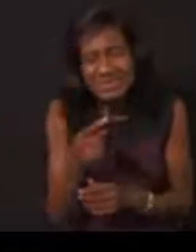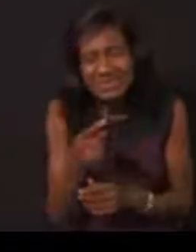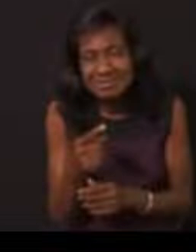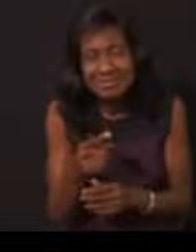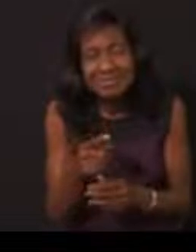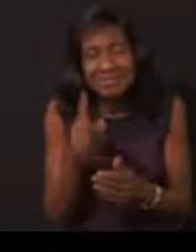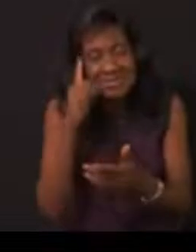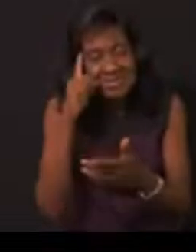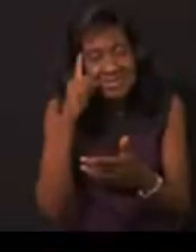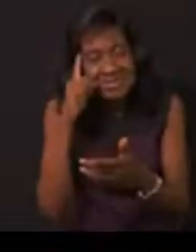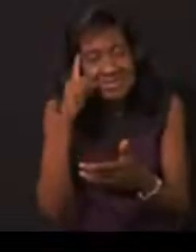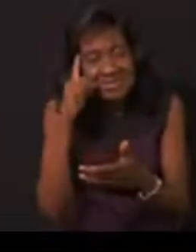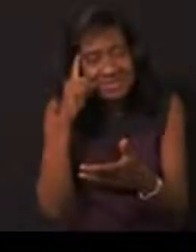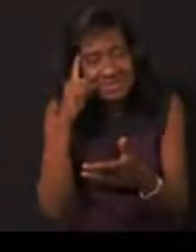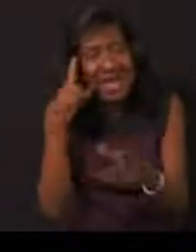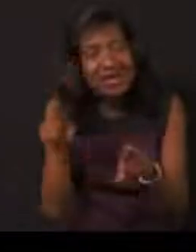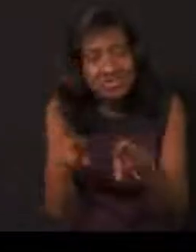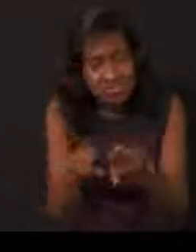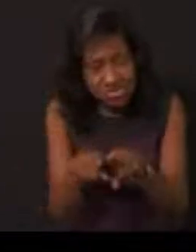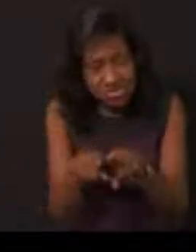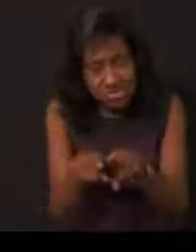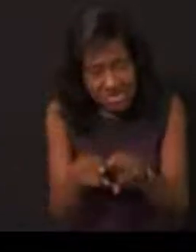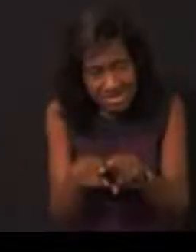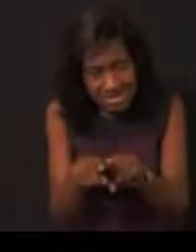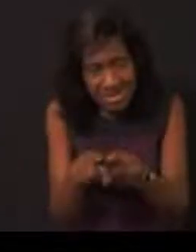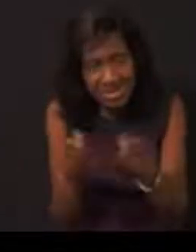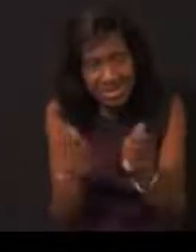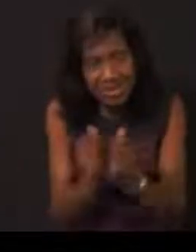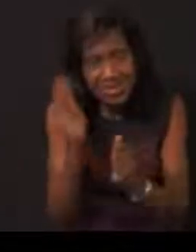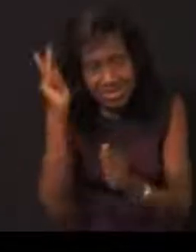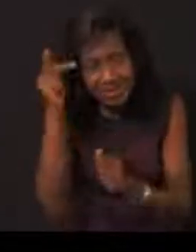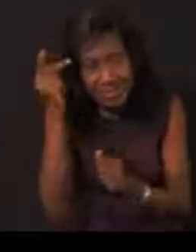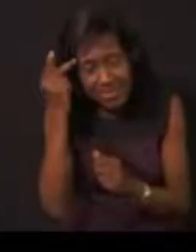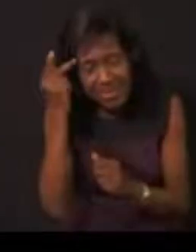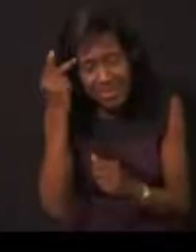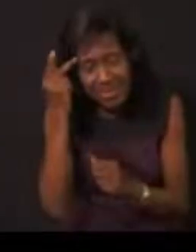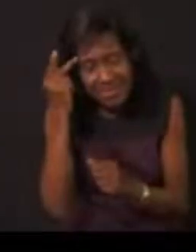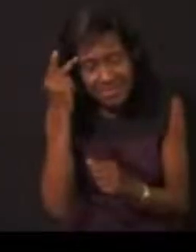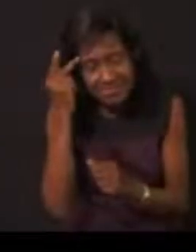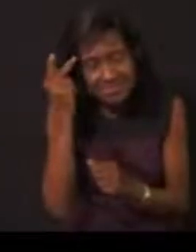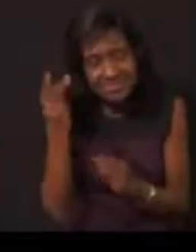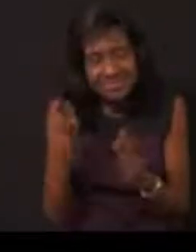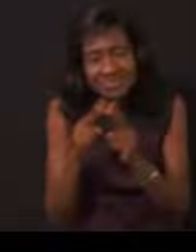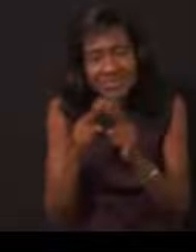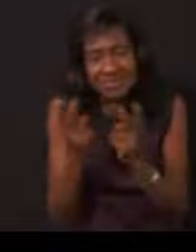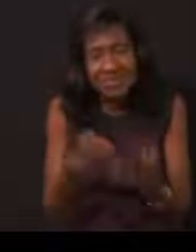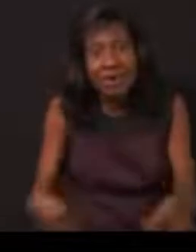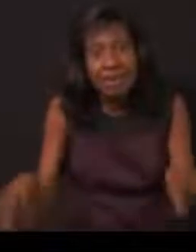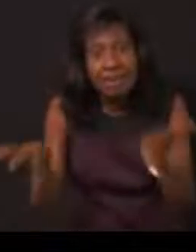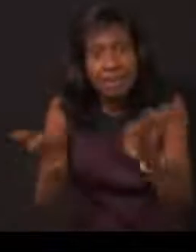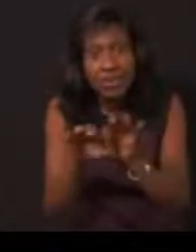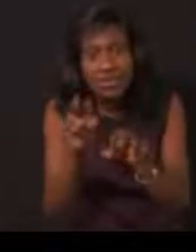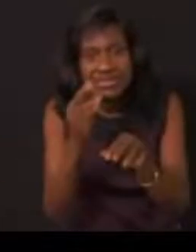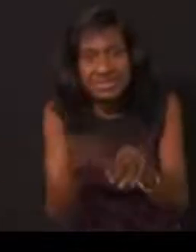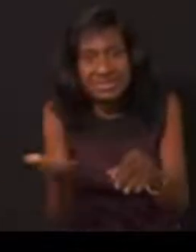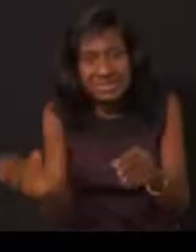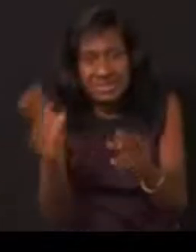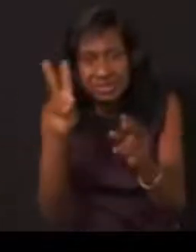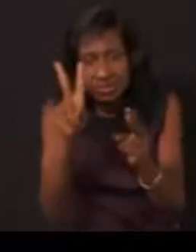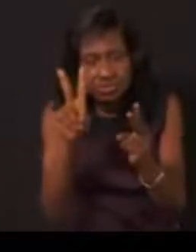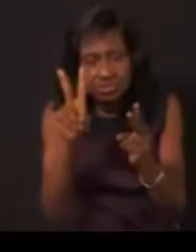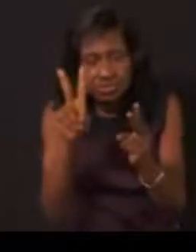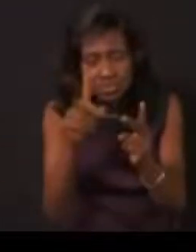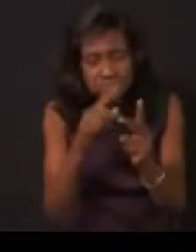fully agree with what you've just said, Premier, and really welcome the two important sort of initiatives you've announced today on the